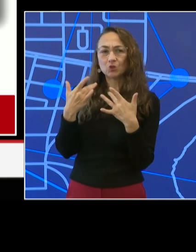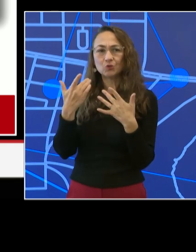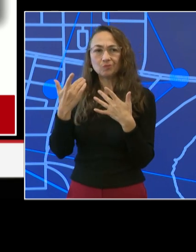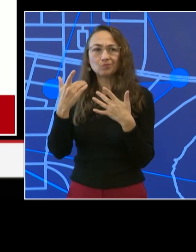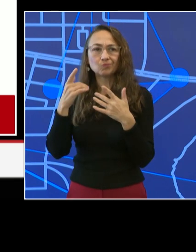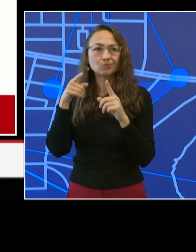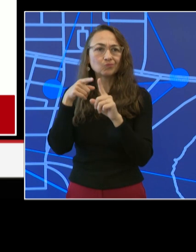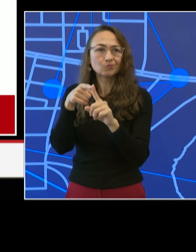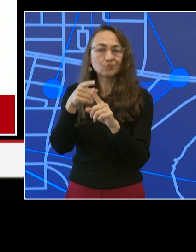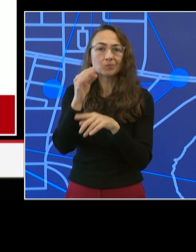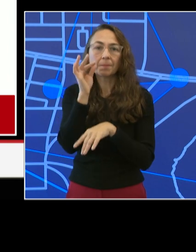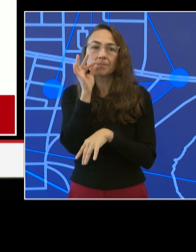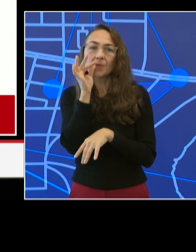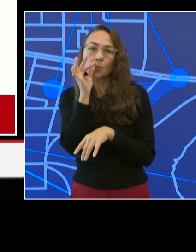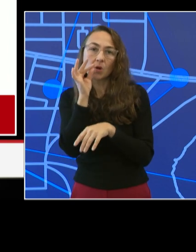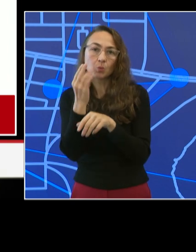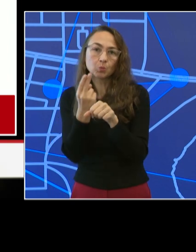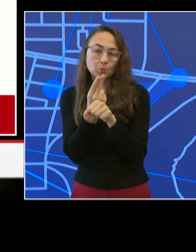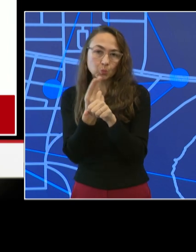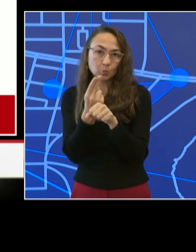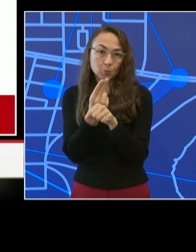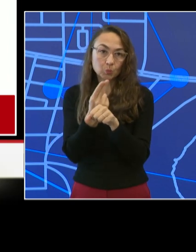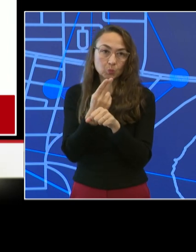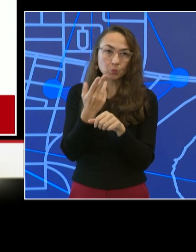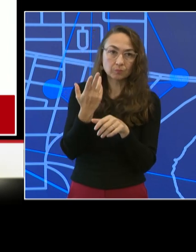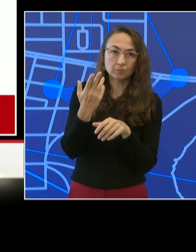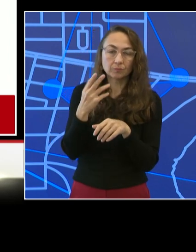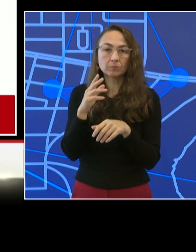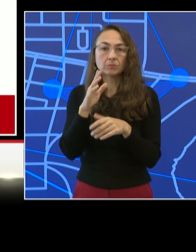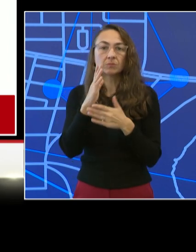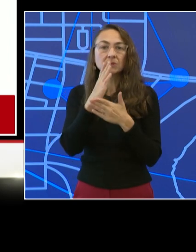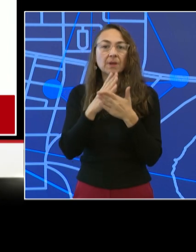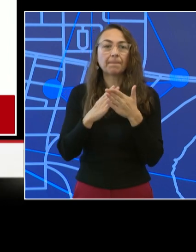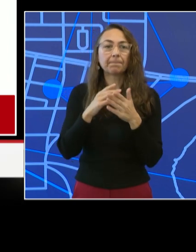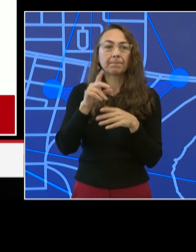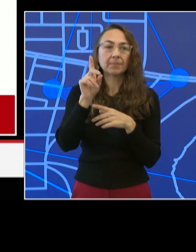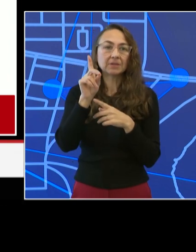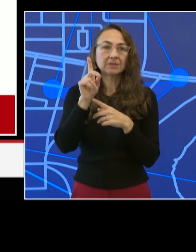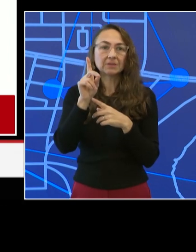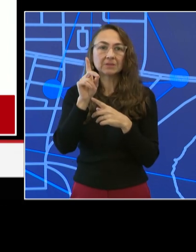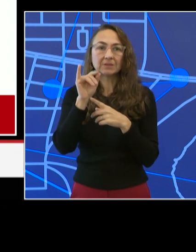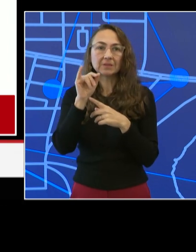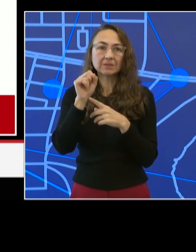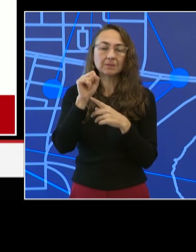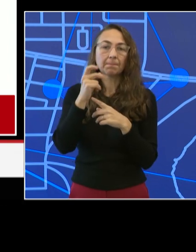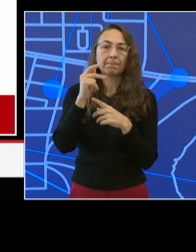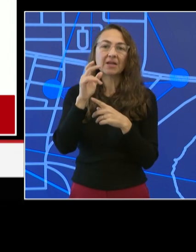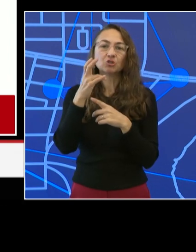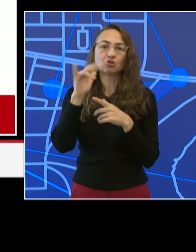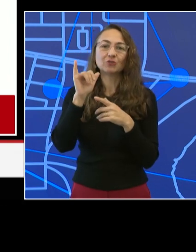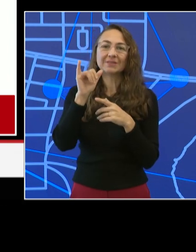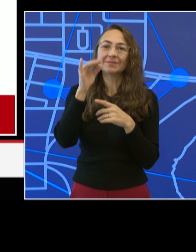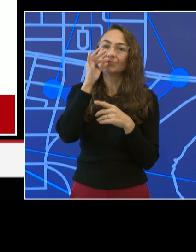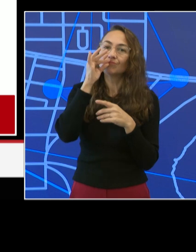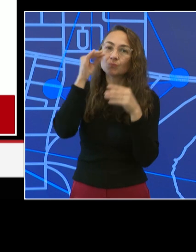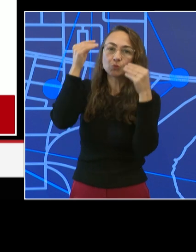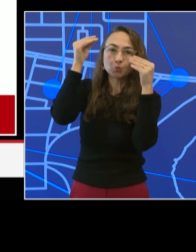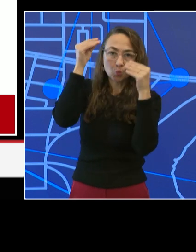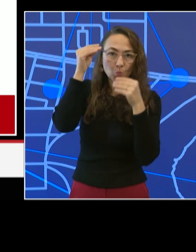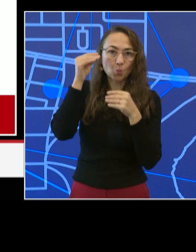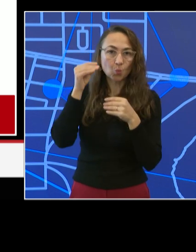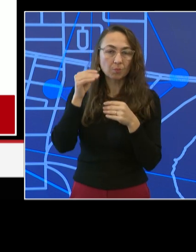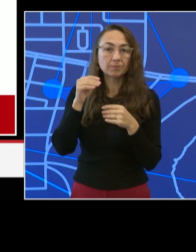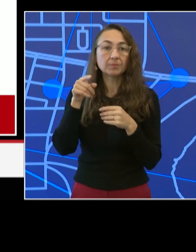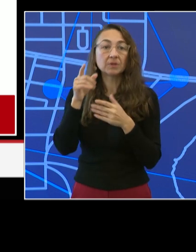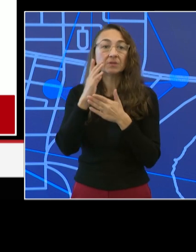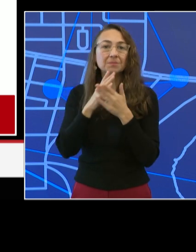marijuana establishments or marijuana dispensaries across our city. We have partnered, if you will, with